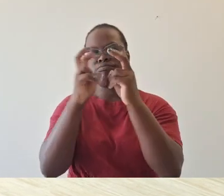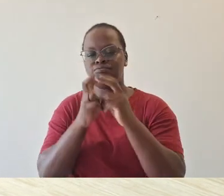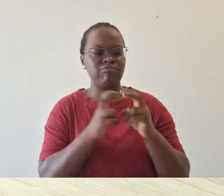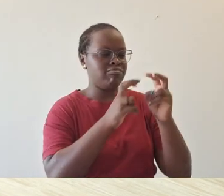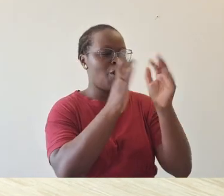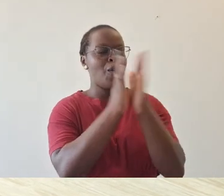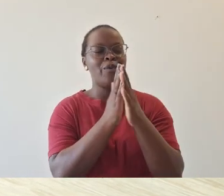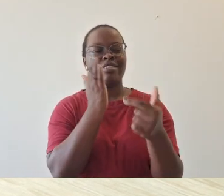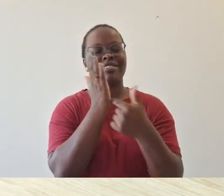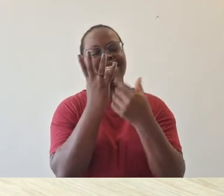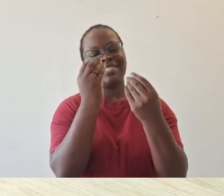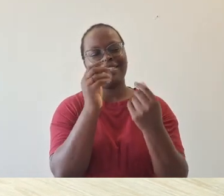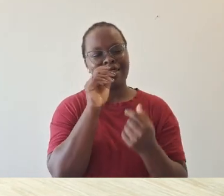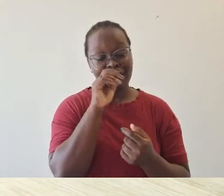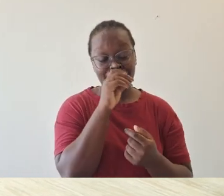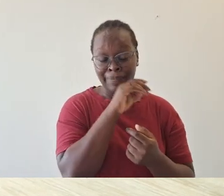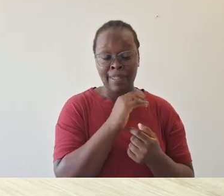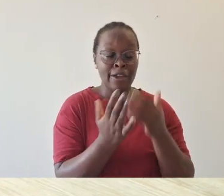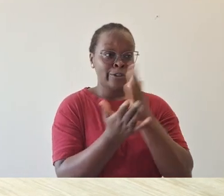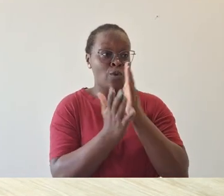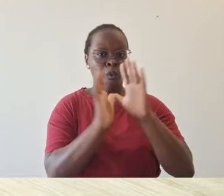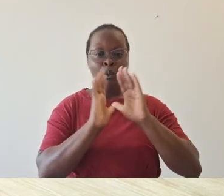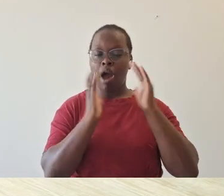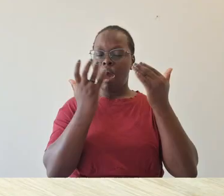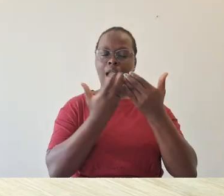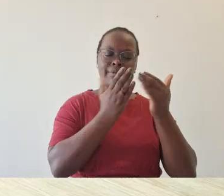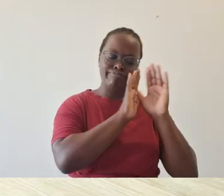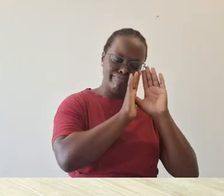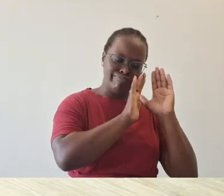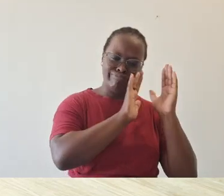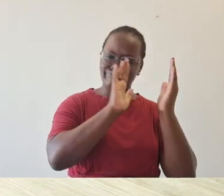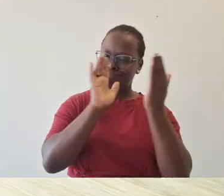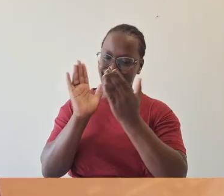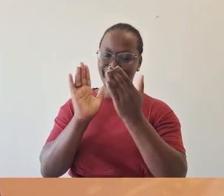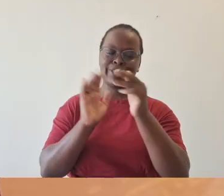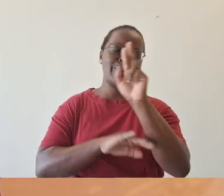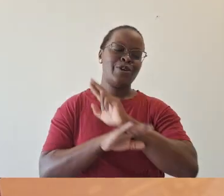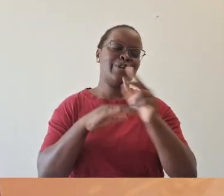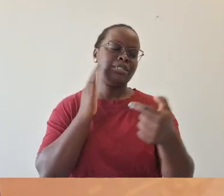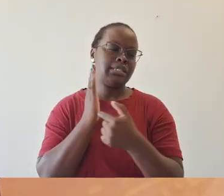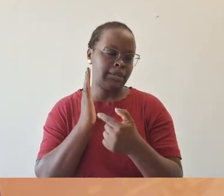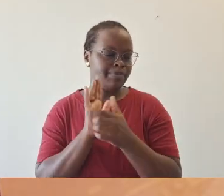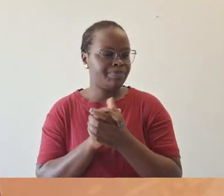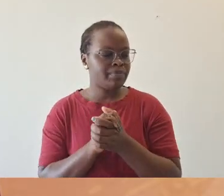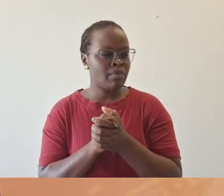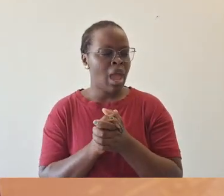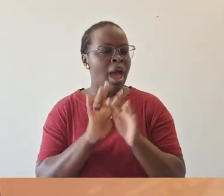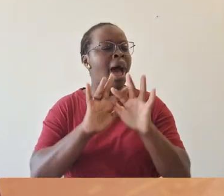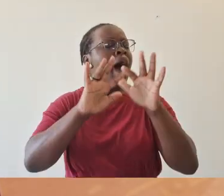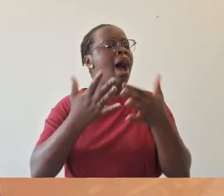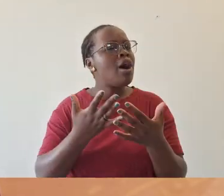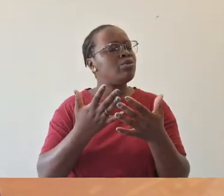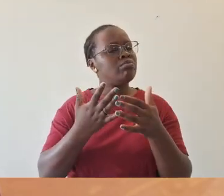way to go, the world is actually moving very heavy towards tech. And Ng'ang'a, I'm bringing in on this. How then can EdTech solutions actually